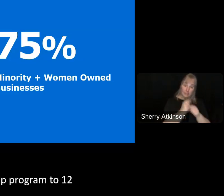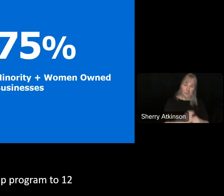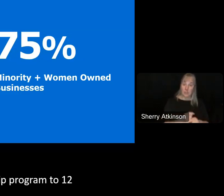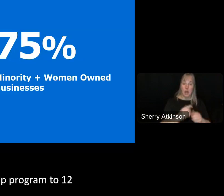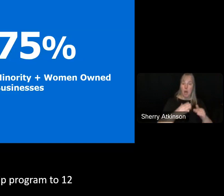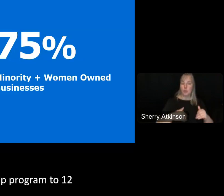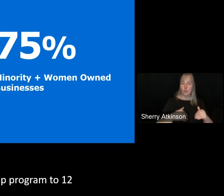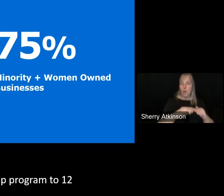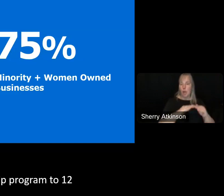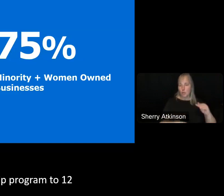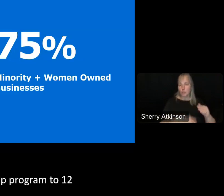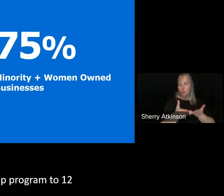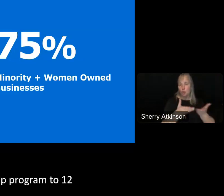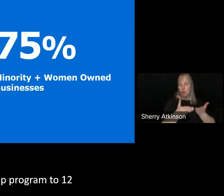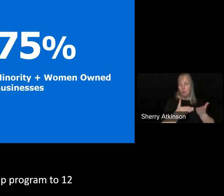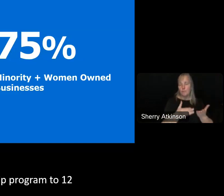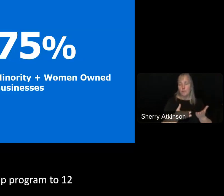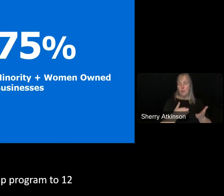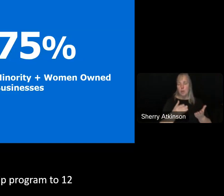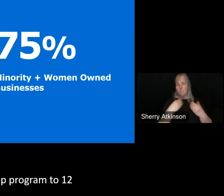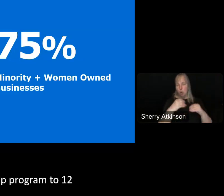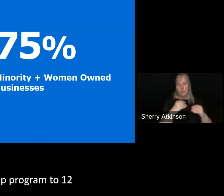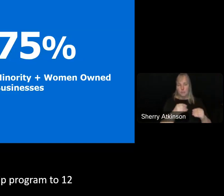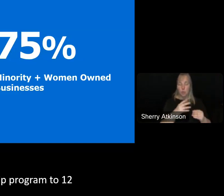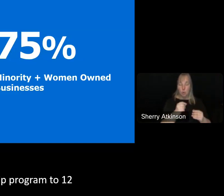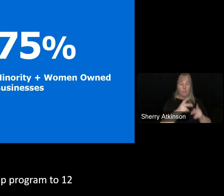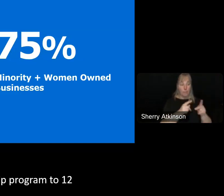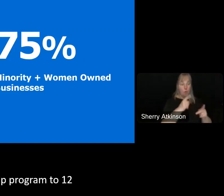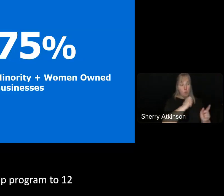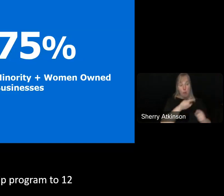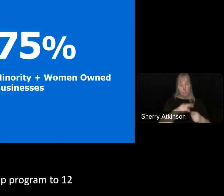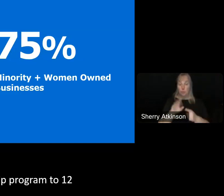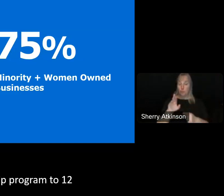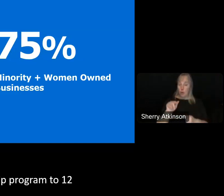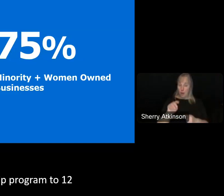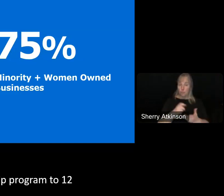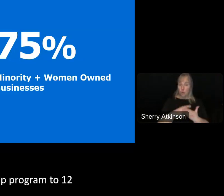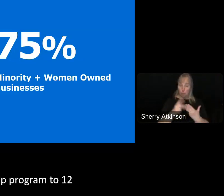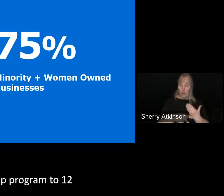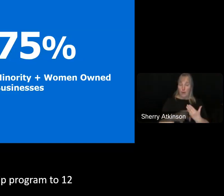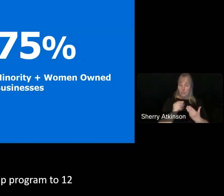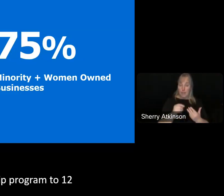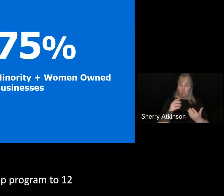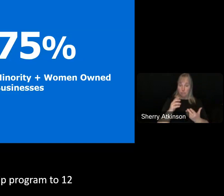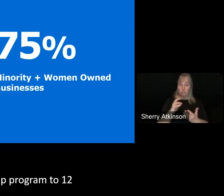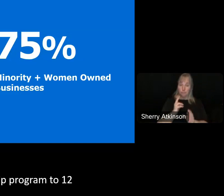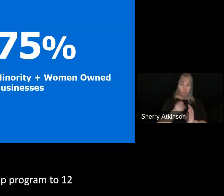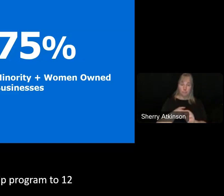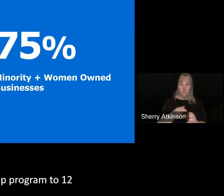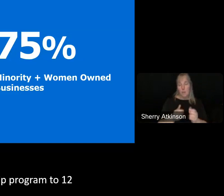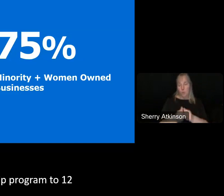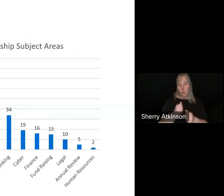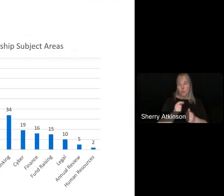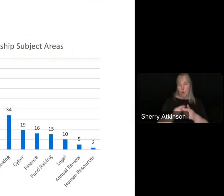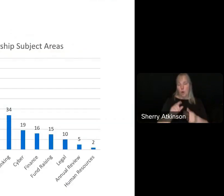people that come through our Bright programs and take part in our Bright memberships are minority or women-owned businesses.